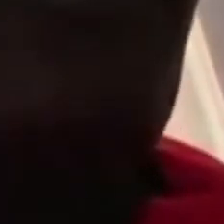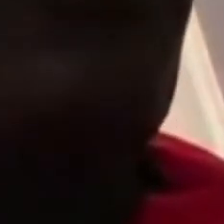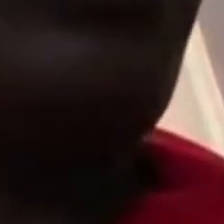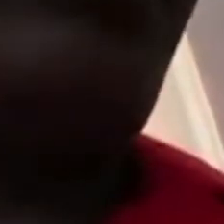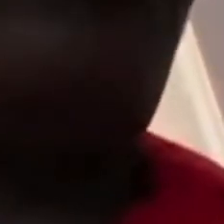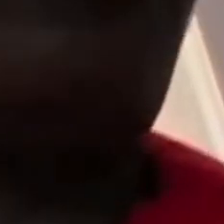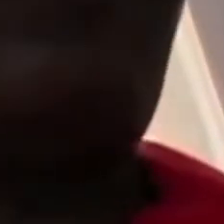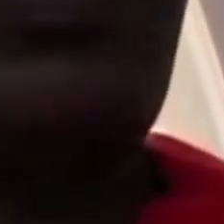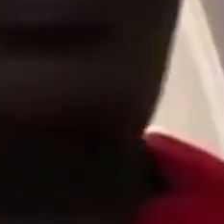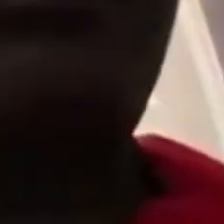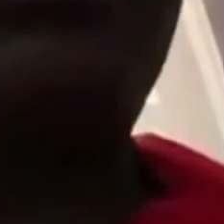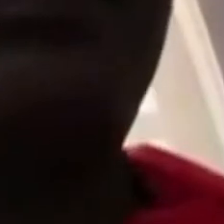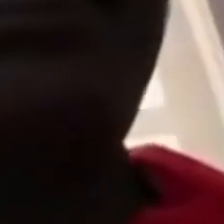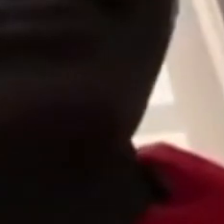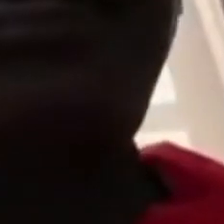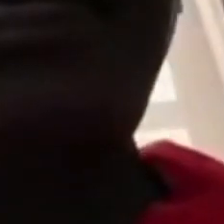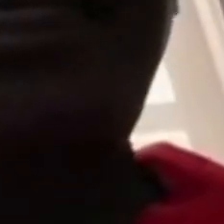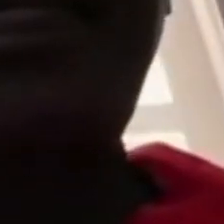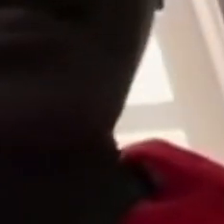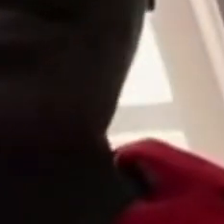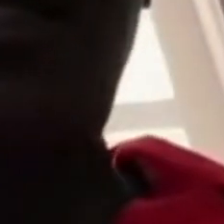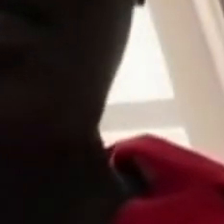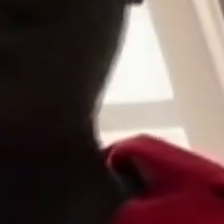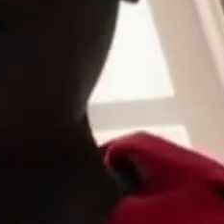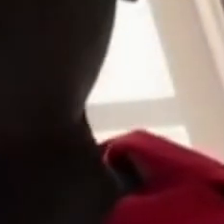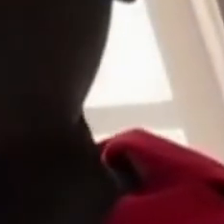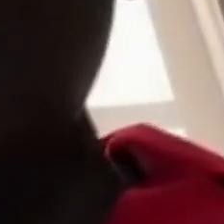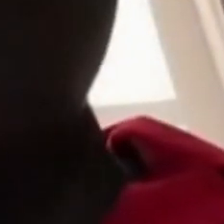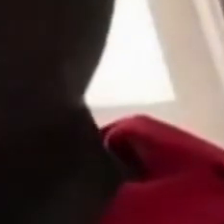ask the question on behalf of Honourable Mafanya.